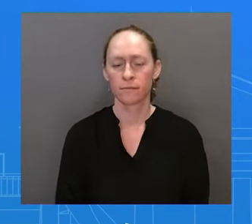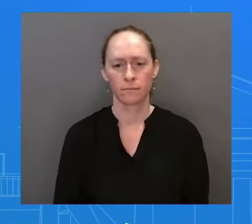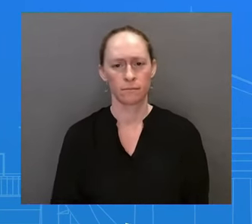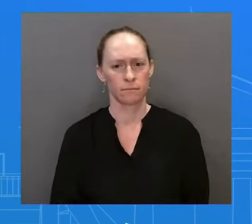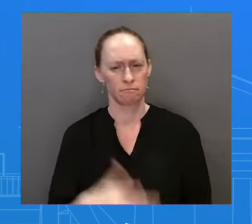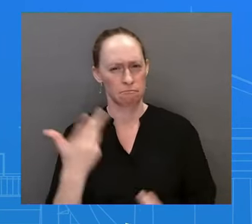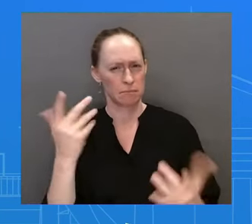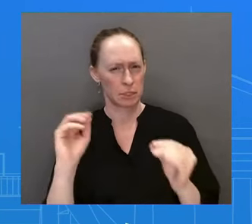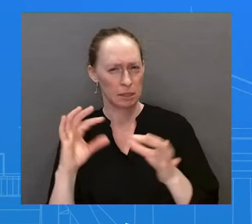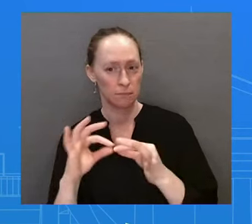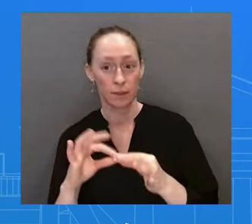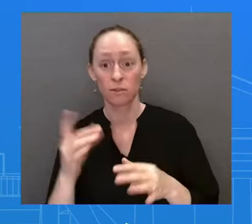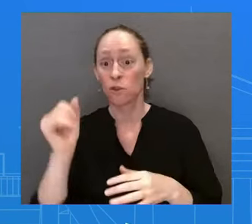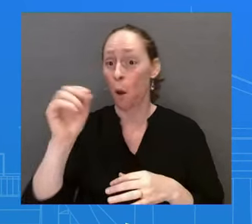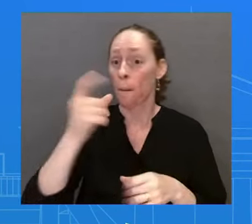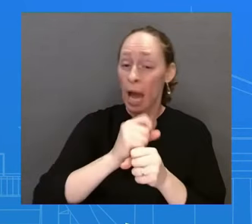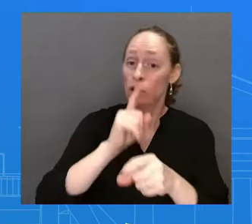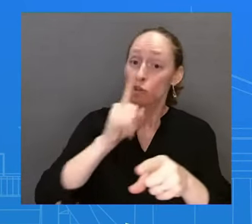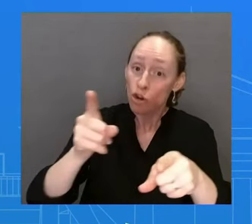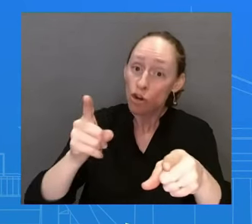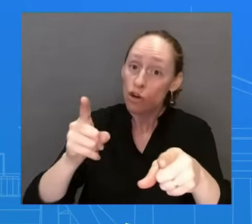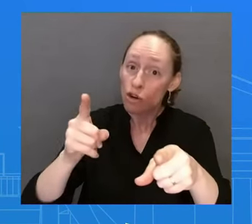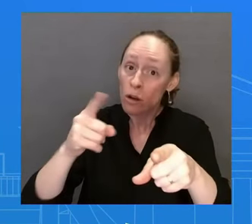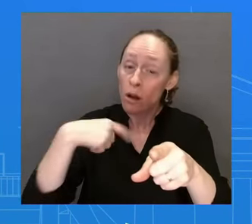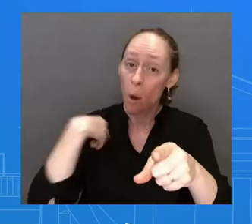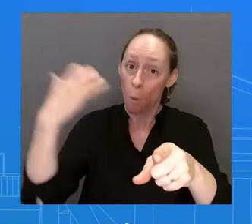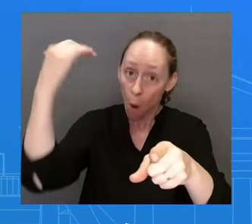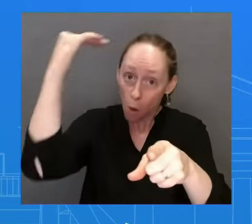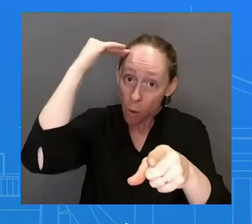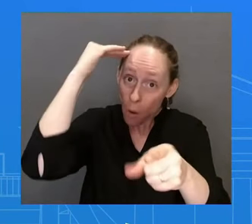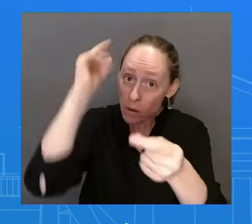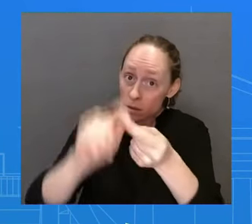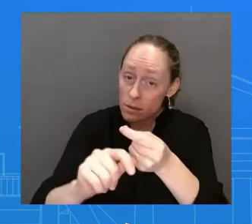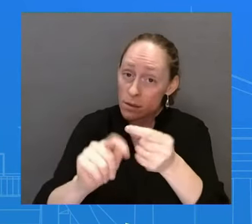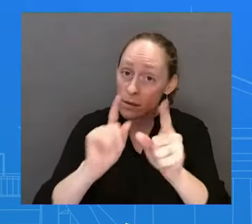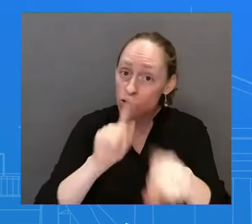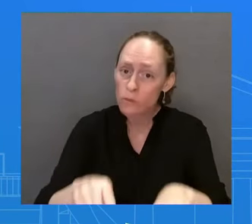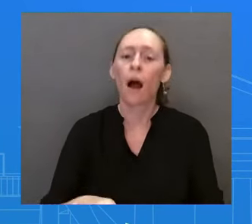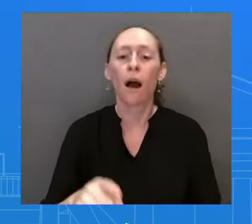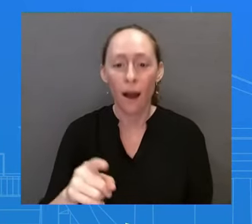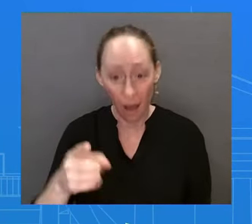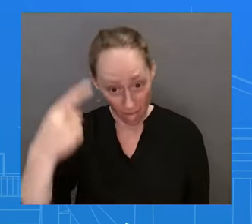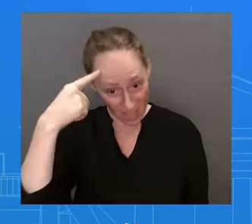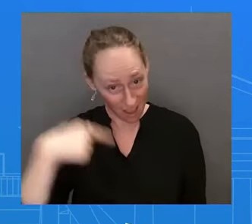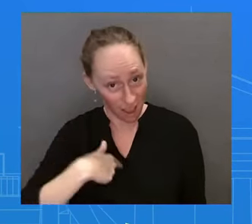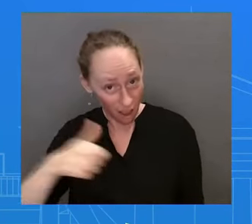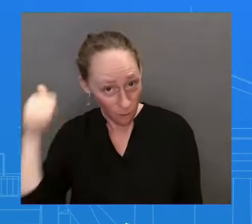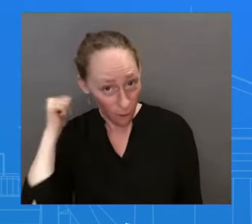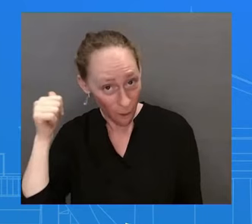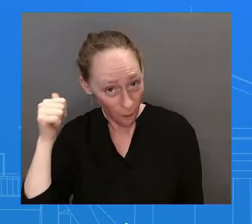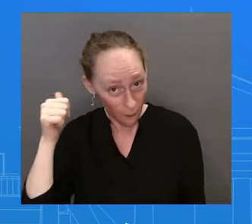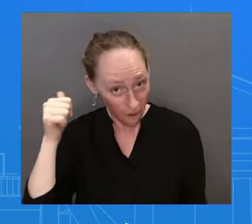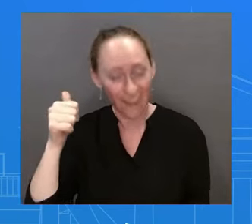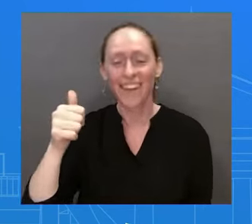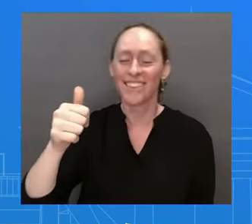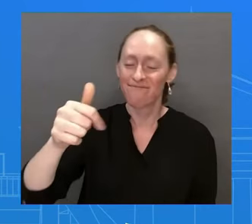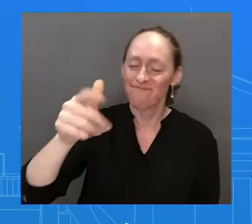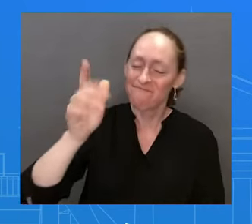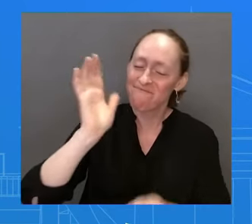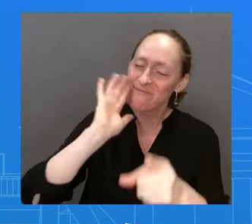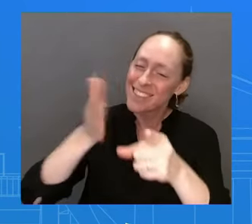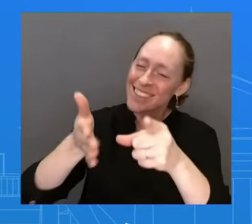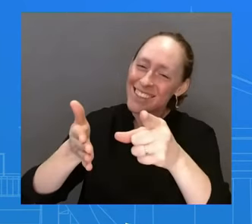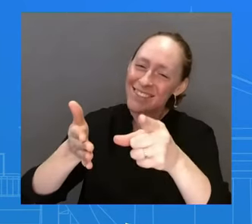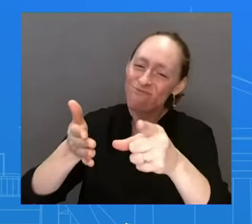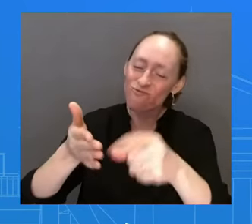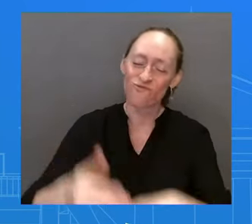You mean you don't think I will? I know you will, John. I know you will. But the next question really fast. As we're in this unprecedented moment, and the